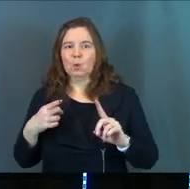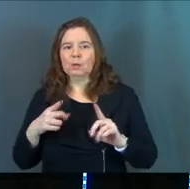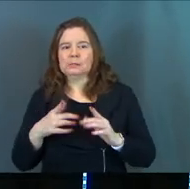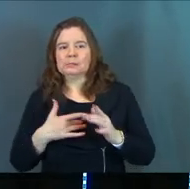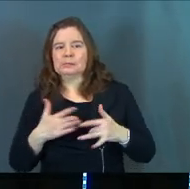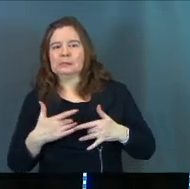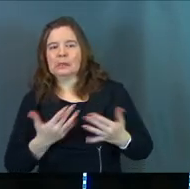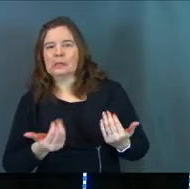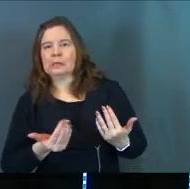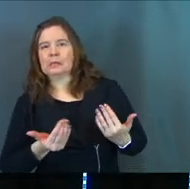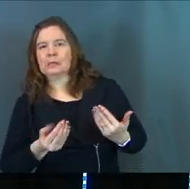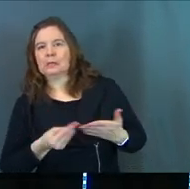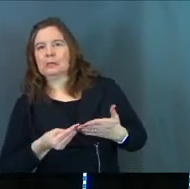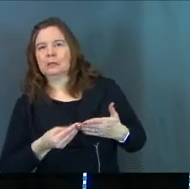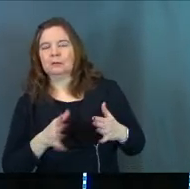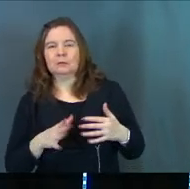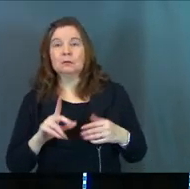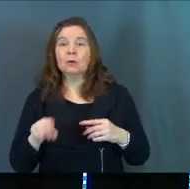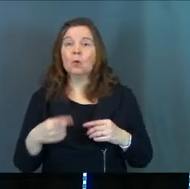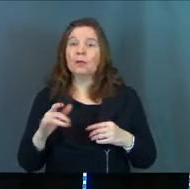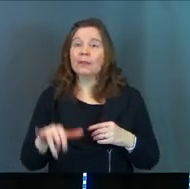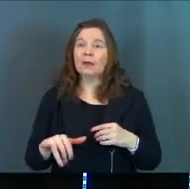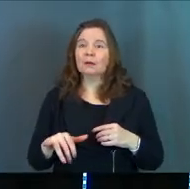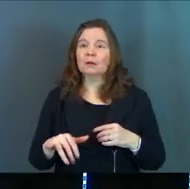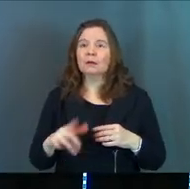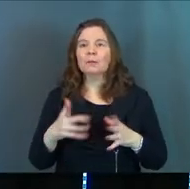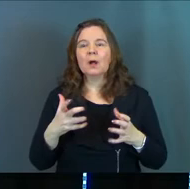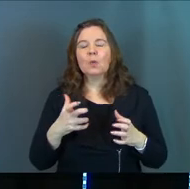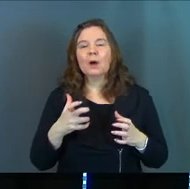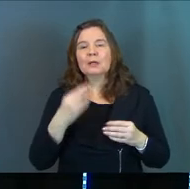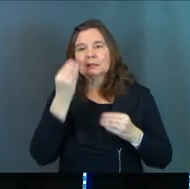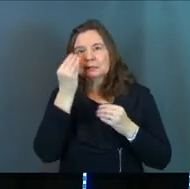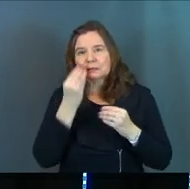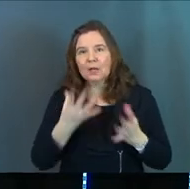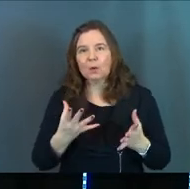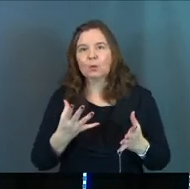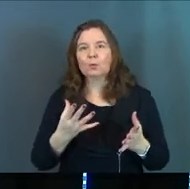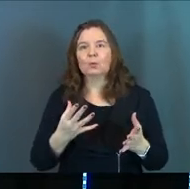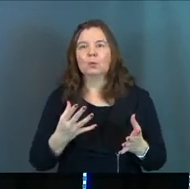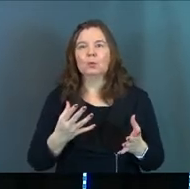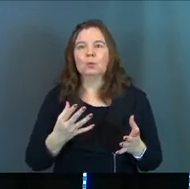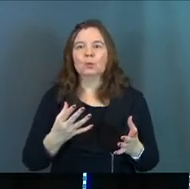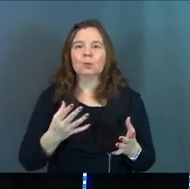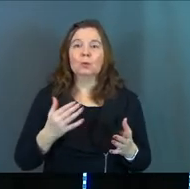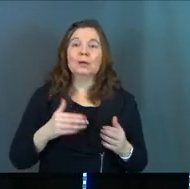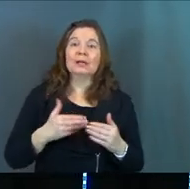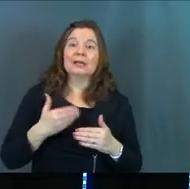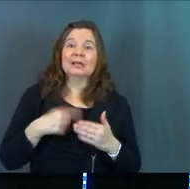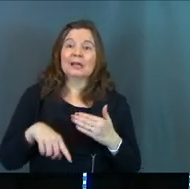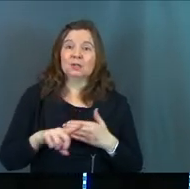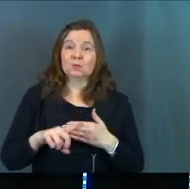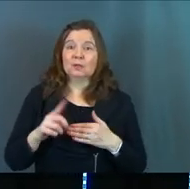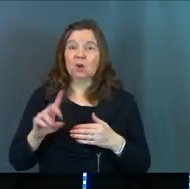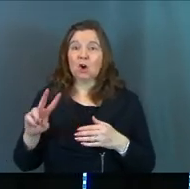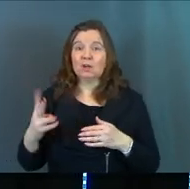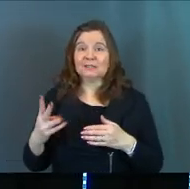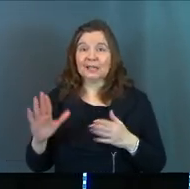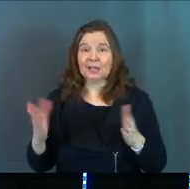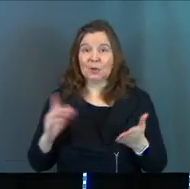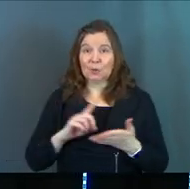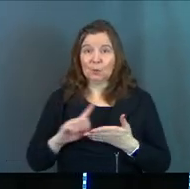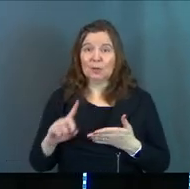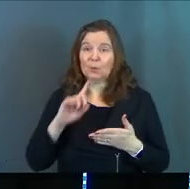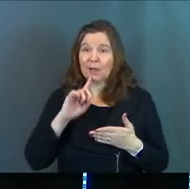be concerned about with this. And not only that, but I just want to tell you, next week, our second